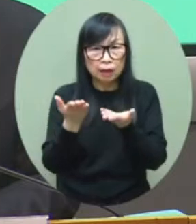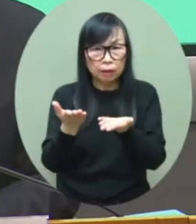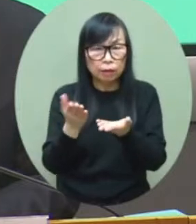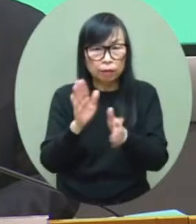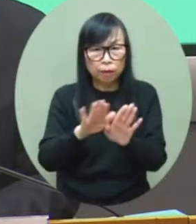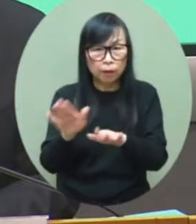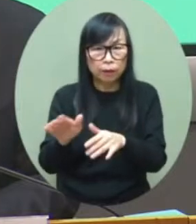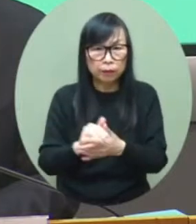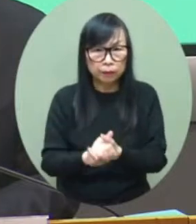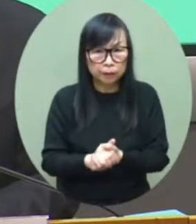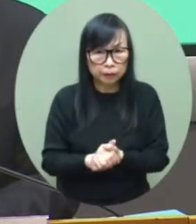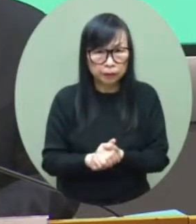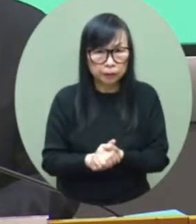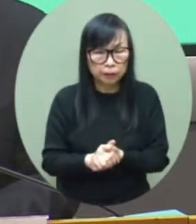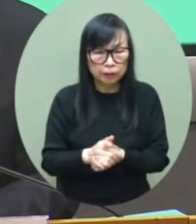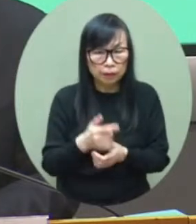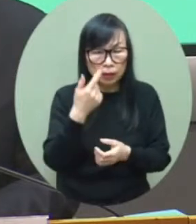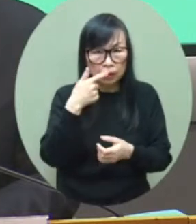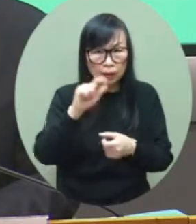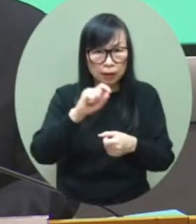extra manpower to serve passengers.